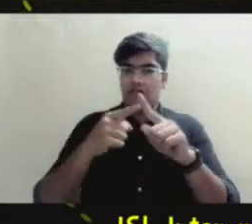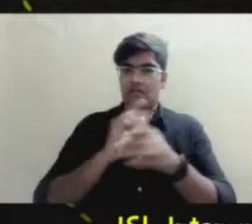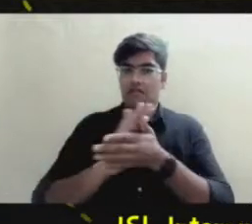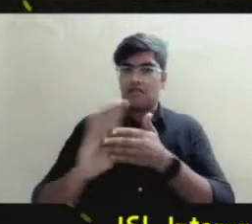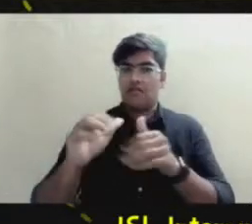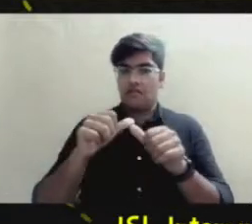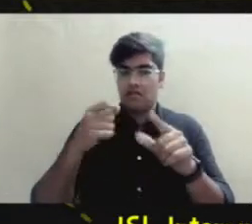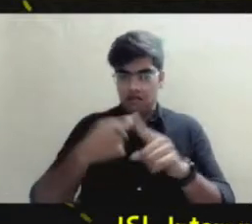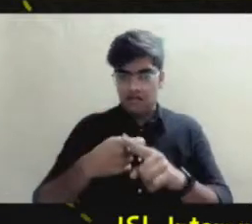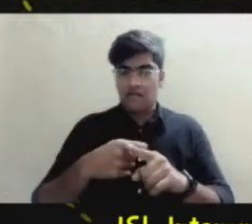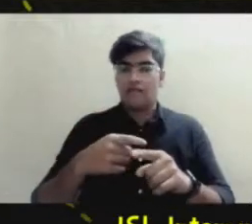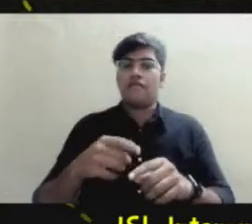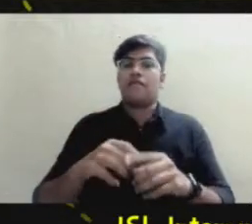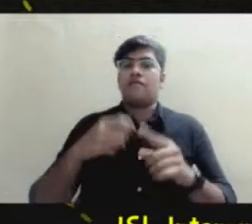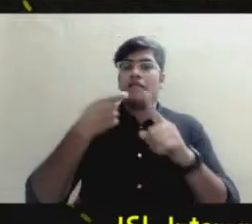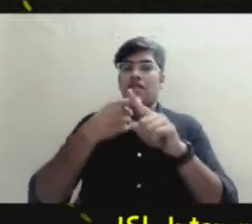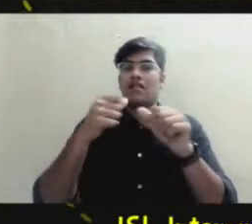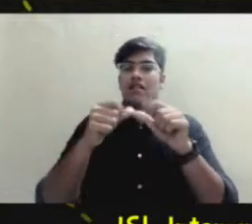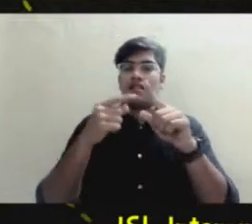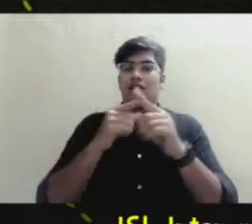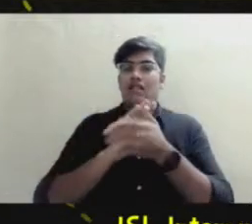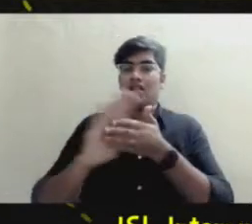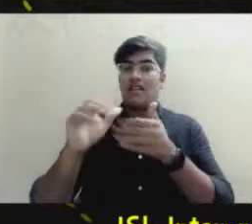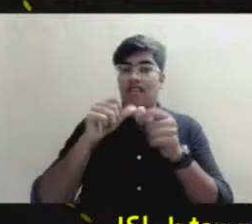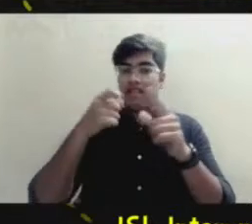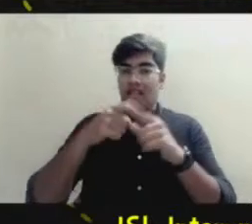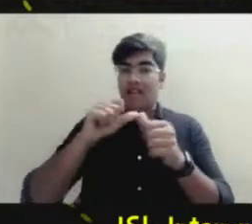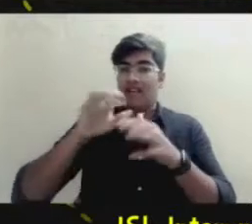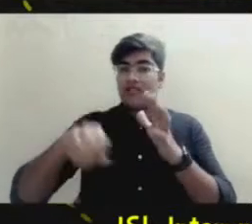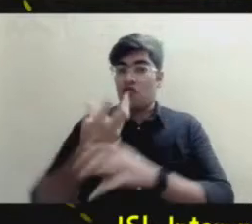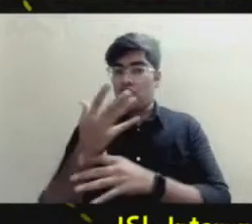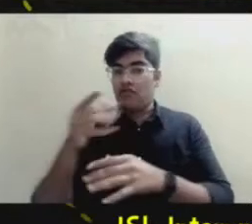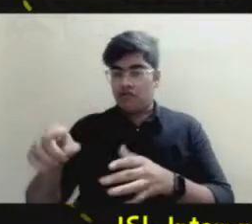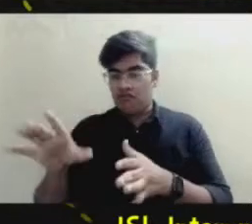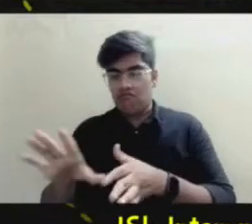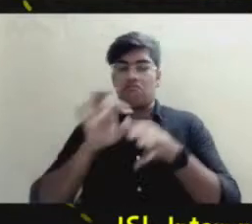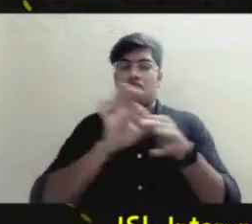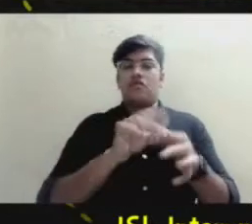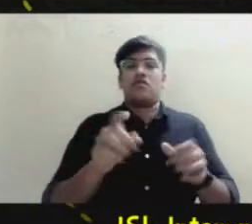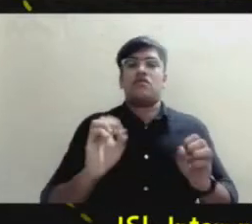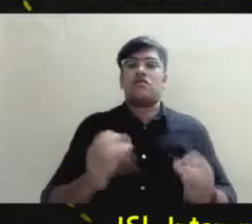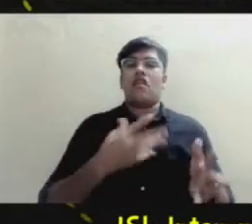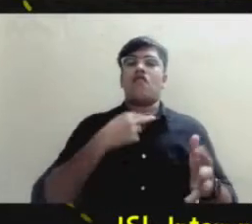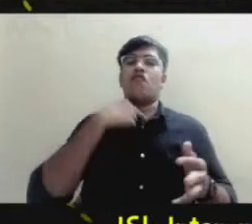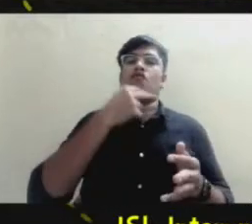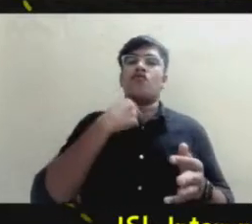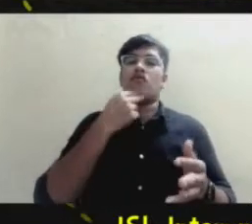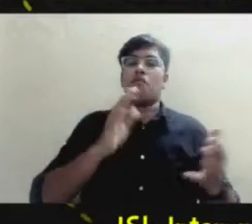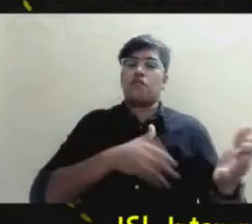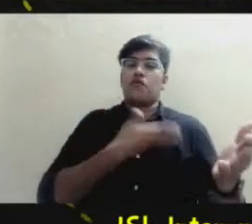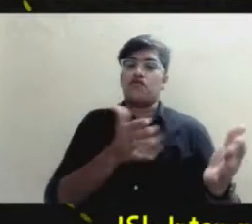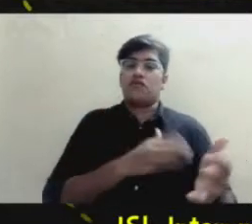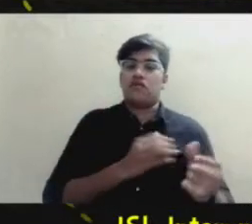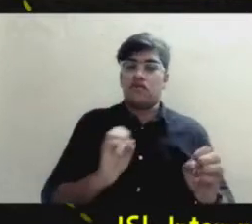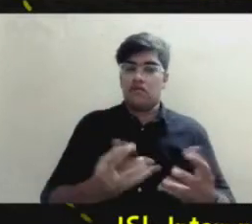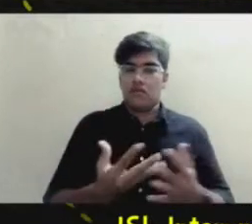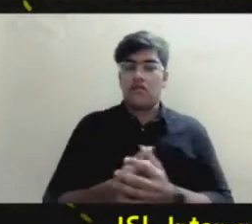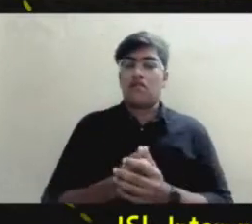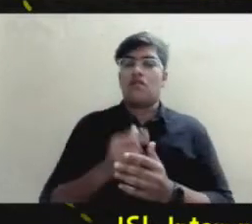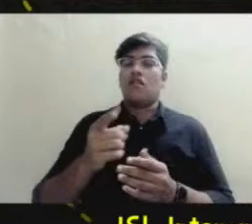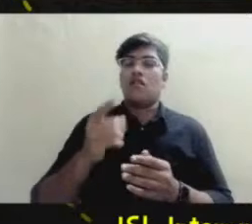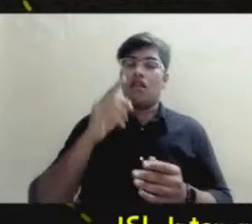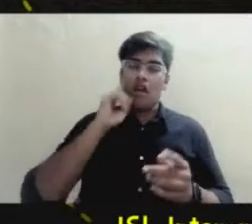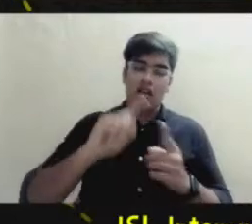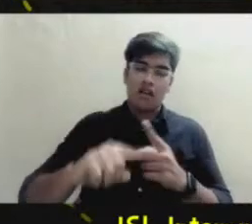association of Kathak and Tumri was what brought me to vocal music also. But I think it's necessary to explore all of this for